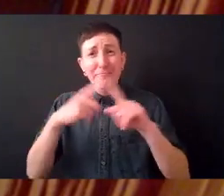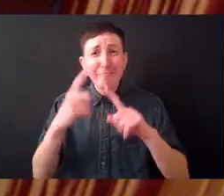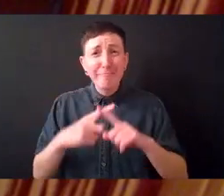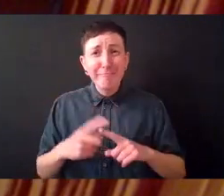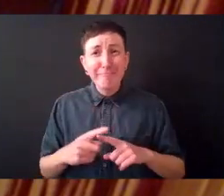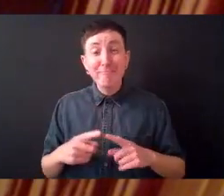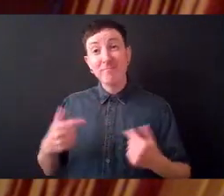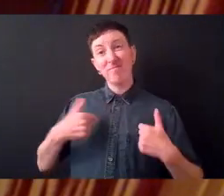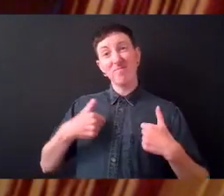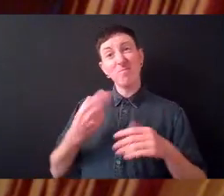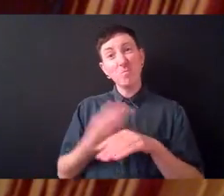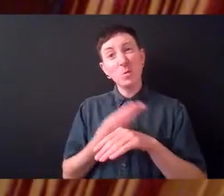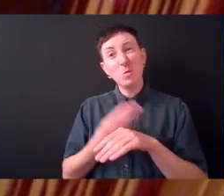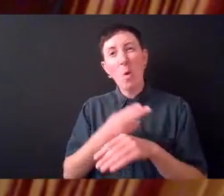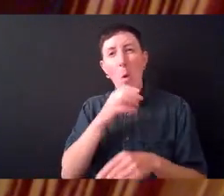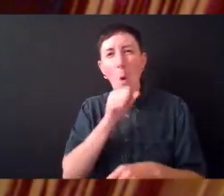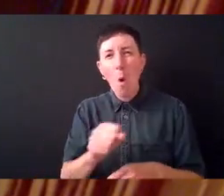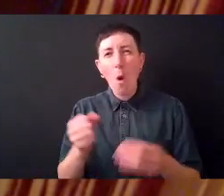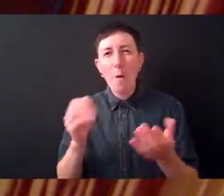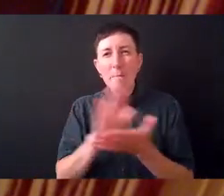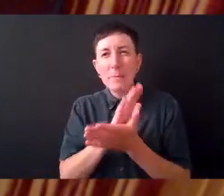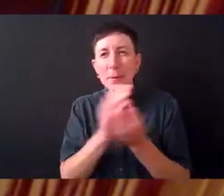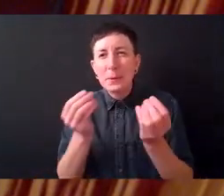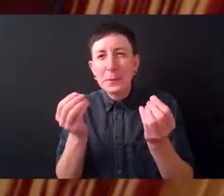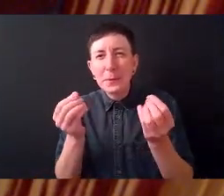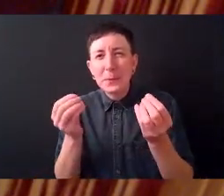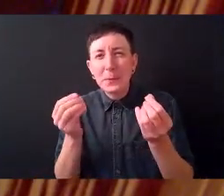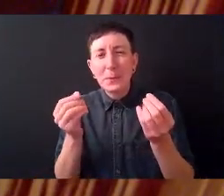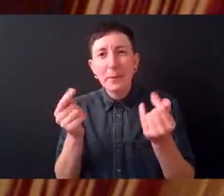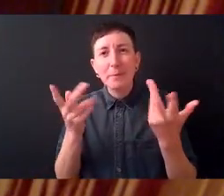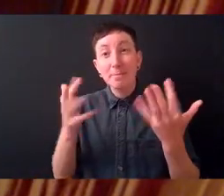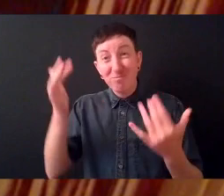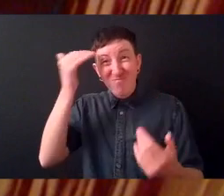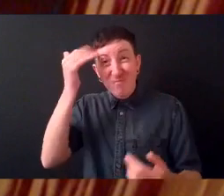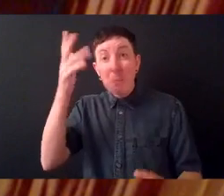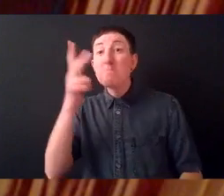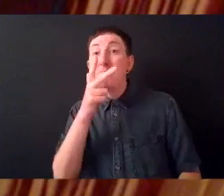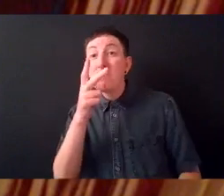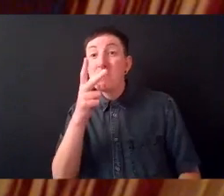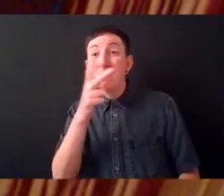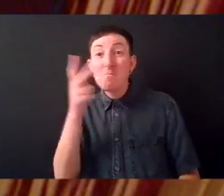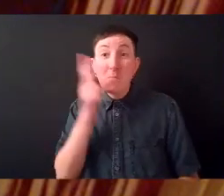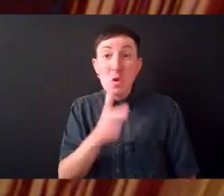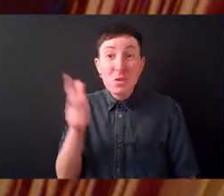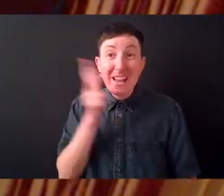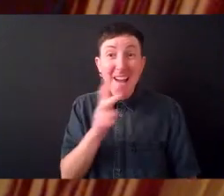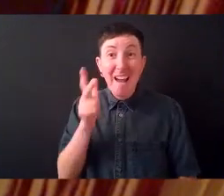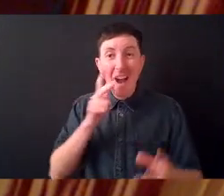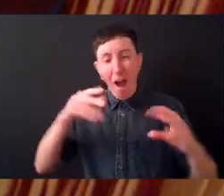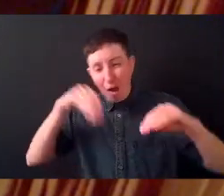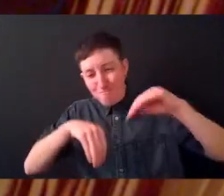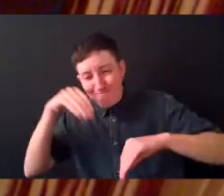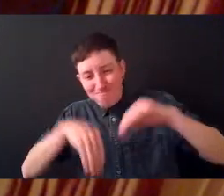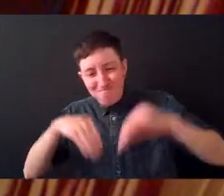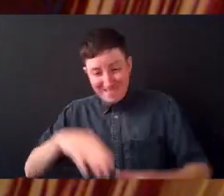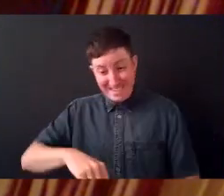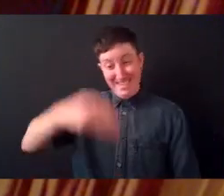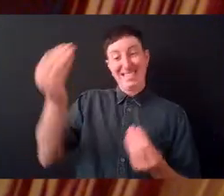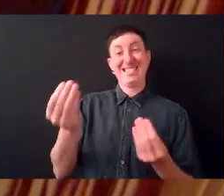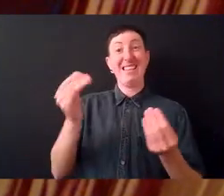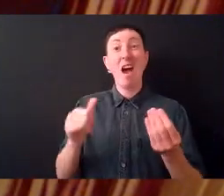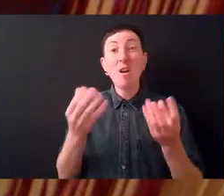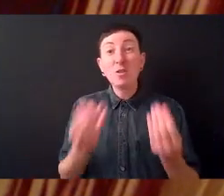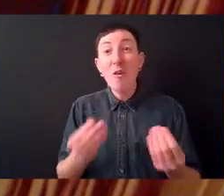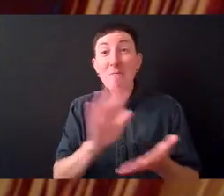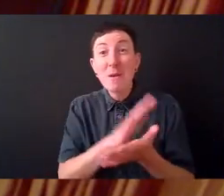this. You probably have some laying around from maybe your last birthday or the last time that you had to wrap a gift. And what I'm going to do is I'm